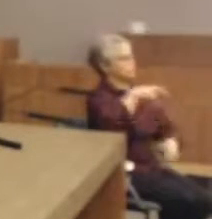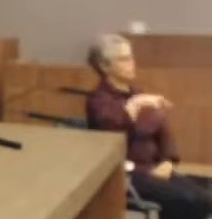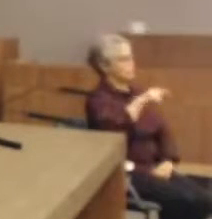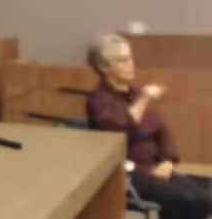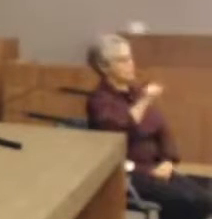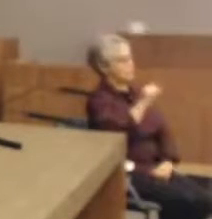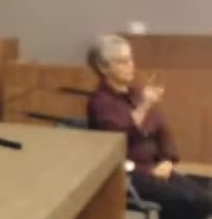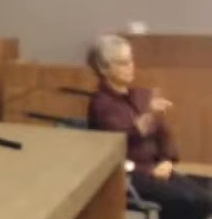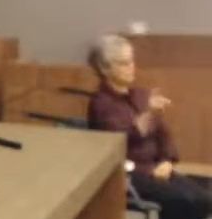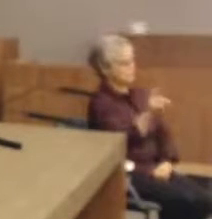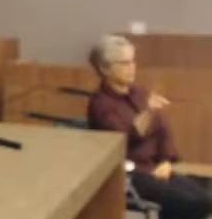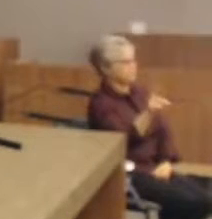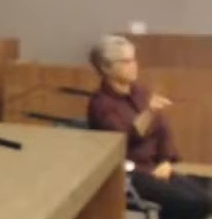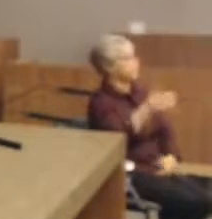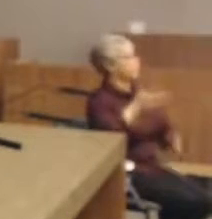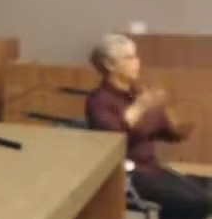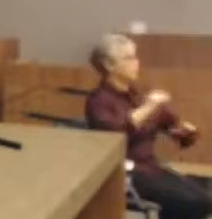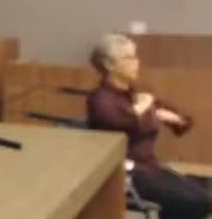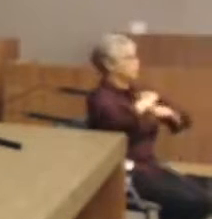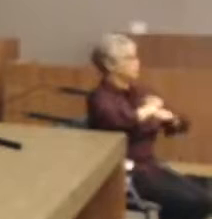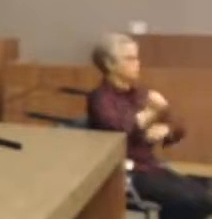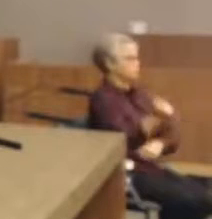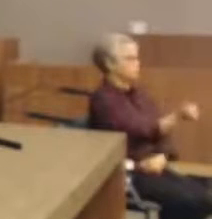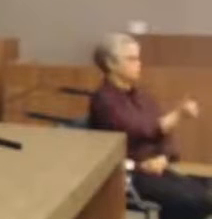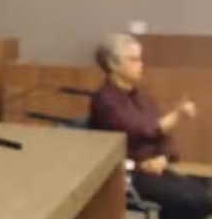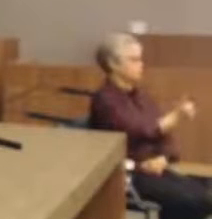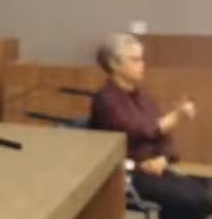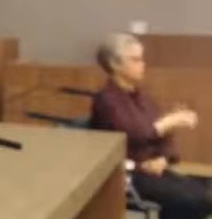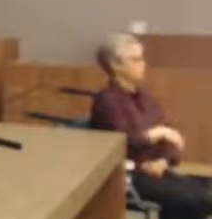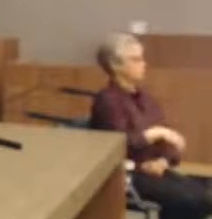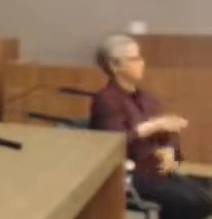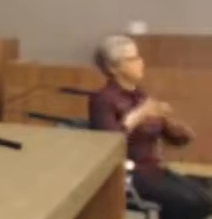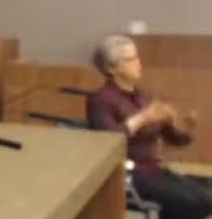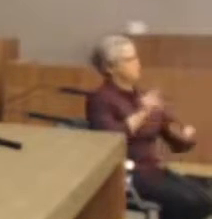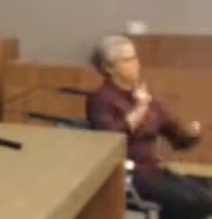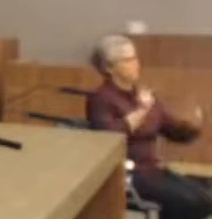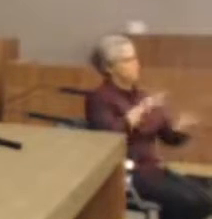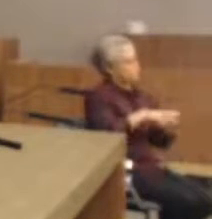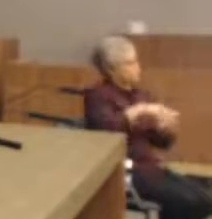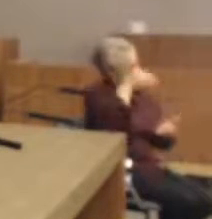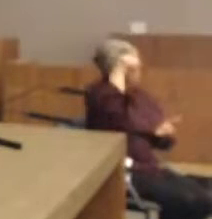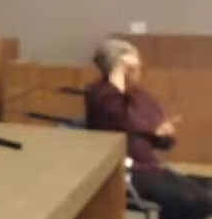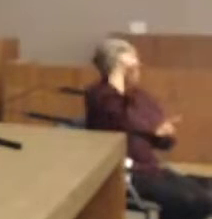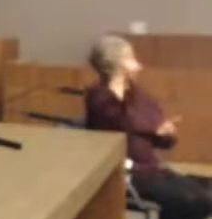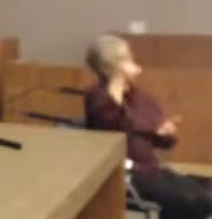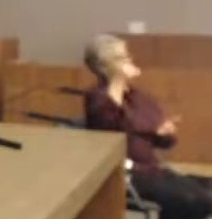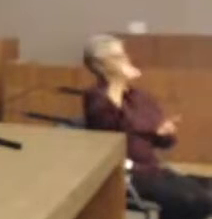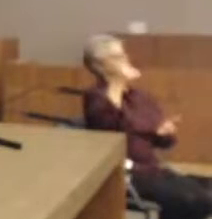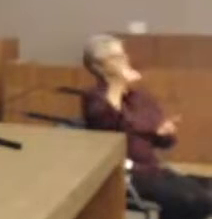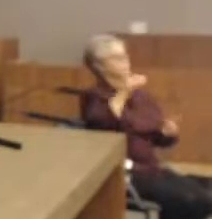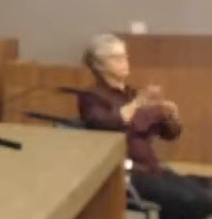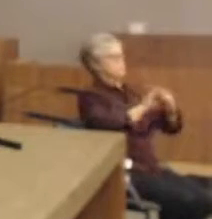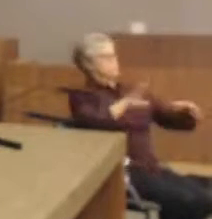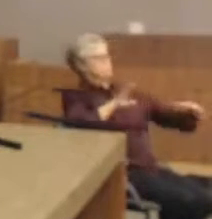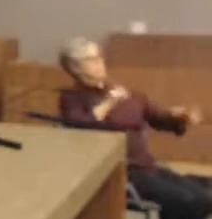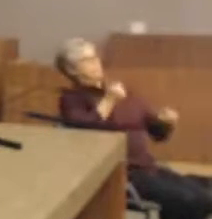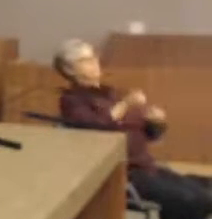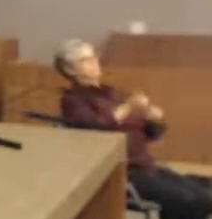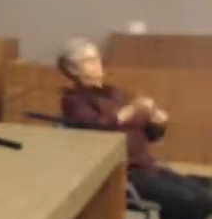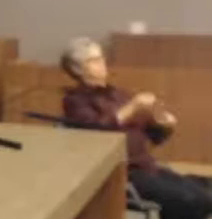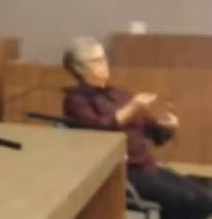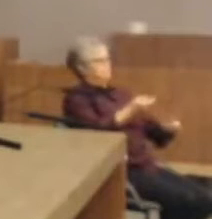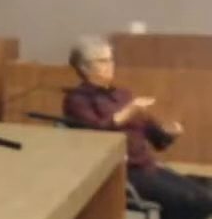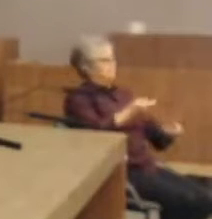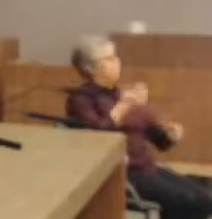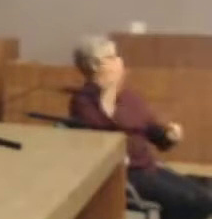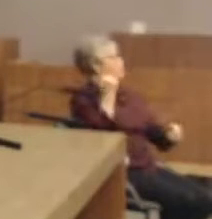with the freeze or the tonic immobility. It is a way that people learn to disconnect themselves from what's happening in order